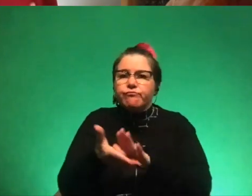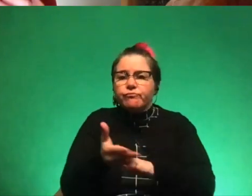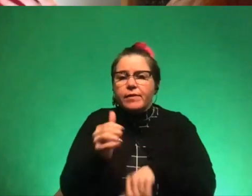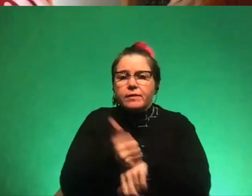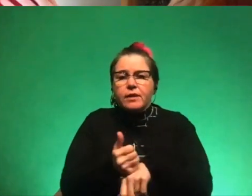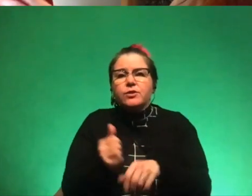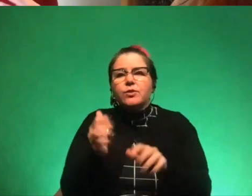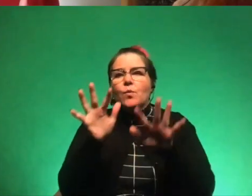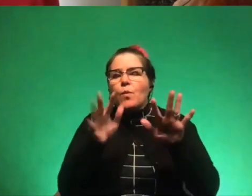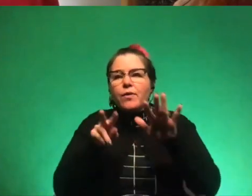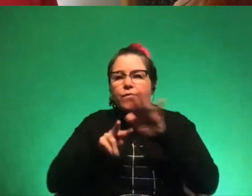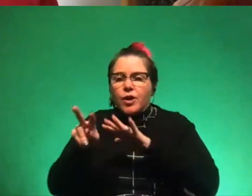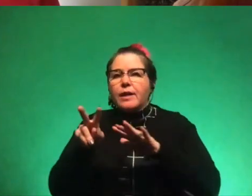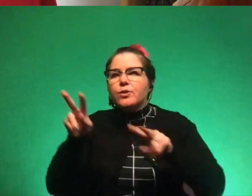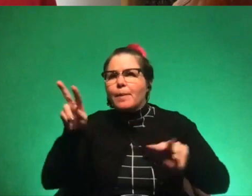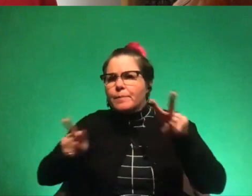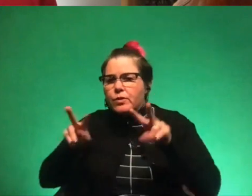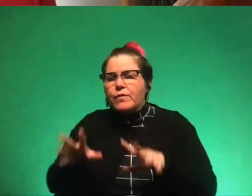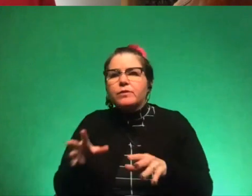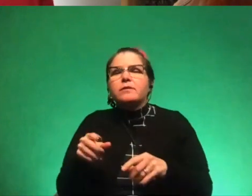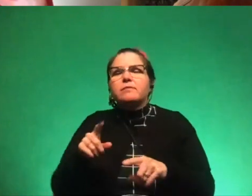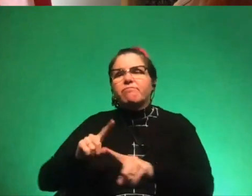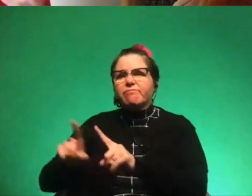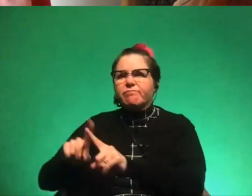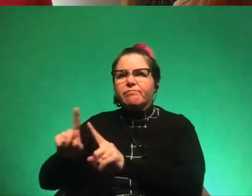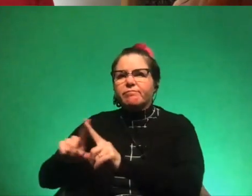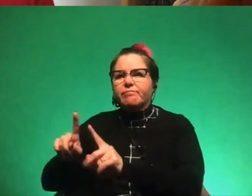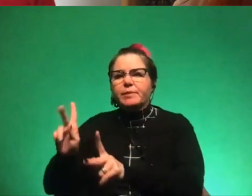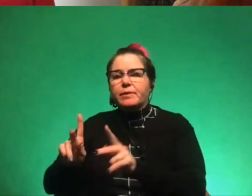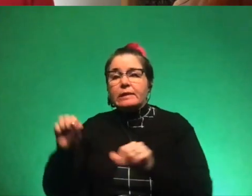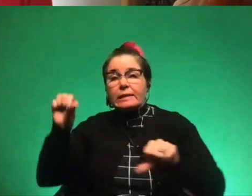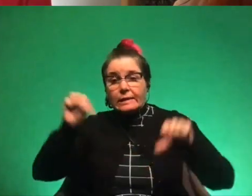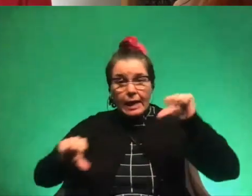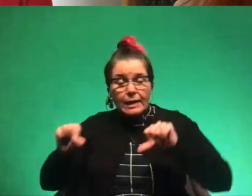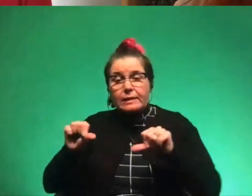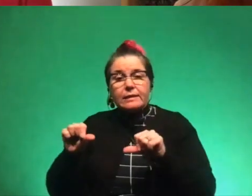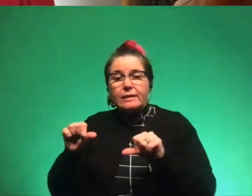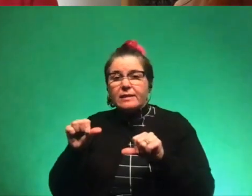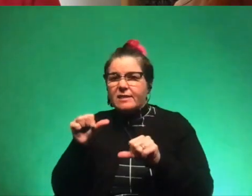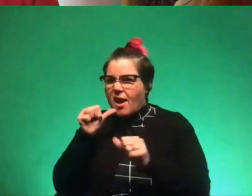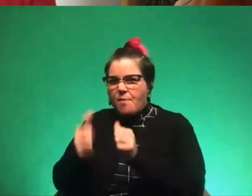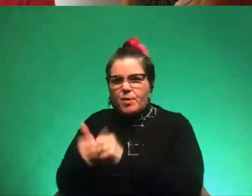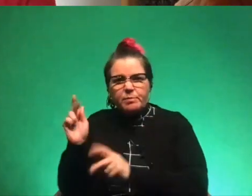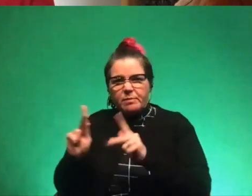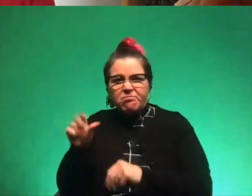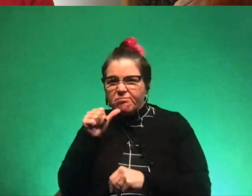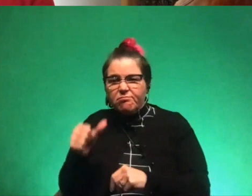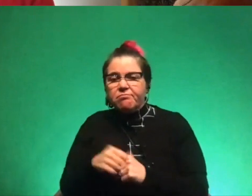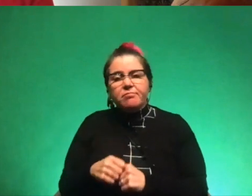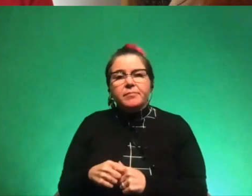weather forecasters and weather observers and all sorts of different people. So scientists sort of don't make up the dominant population. Yeah.